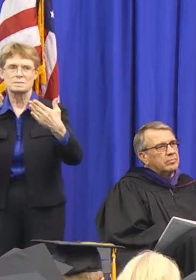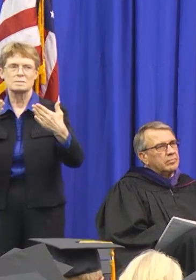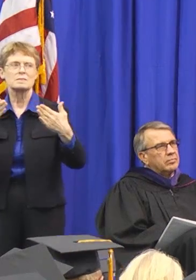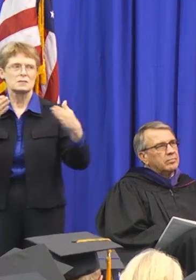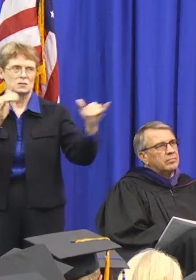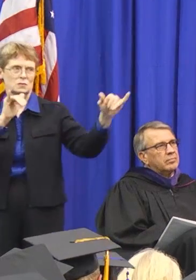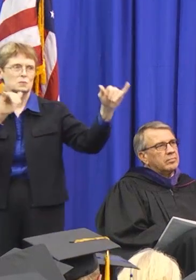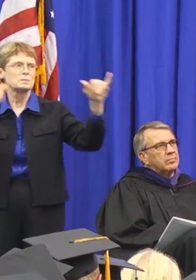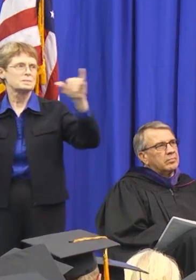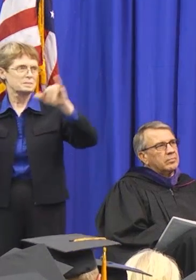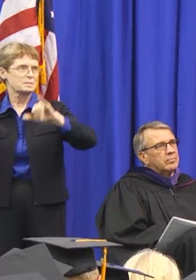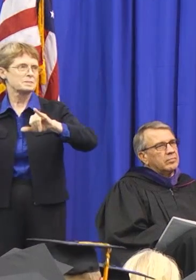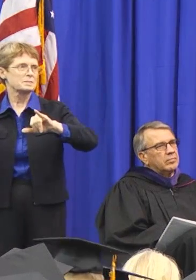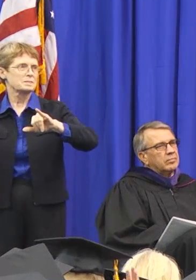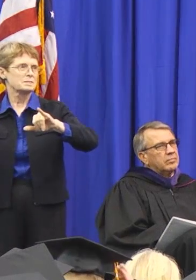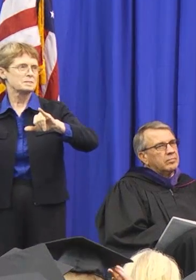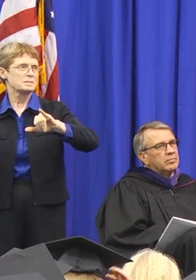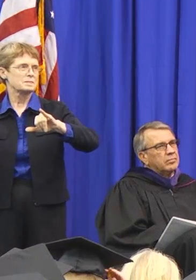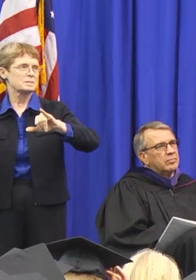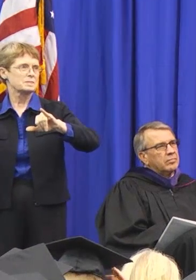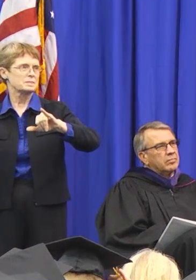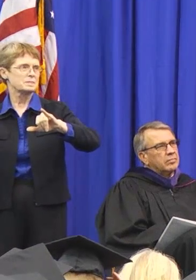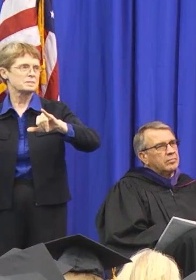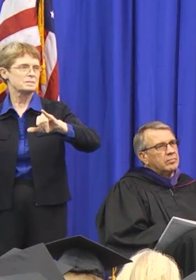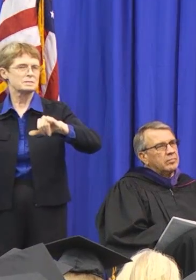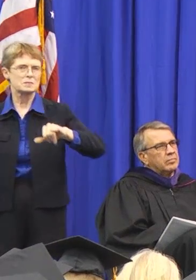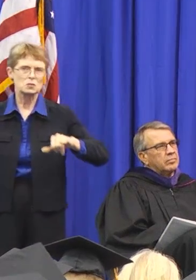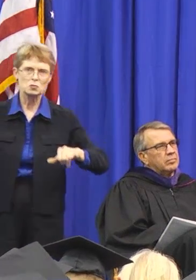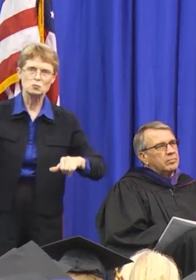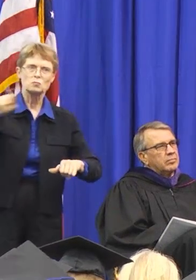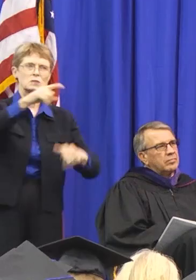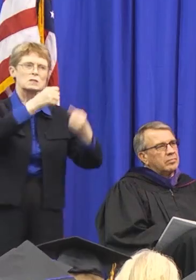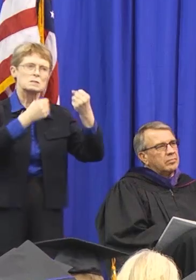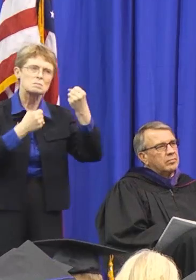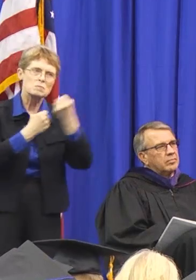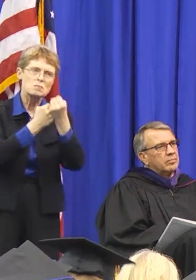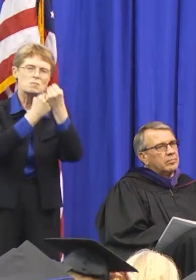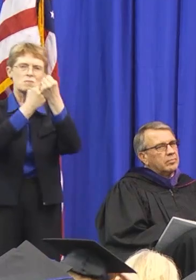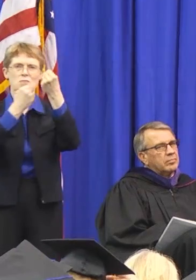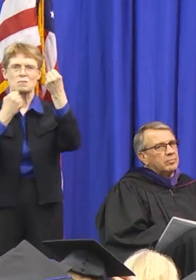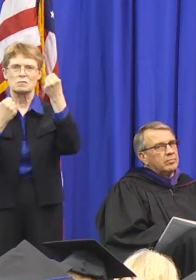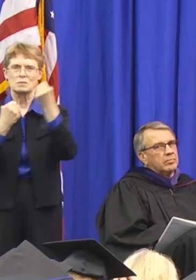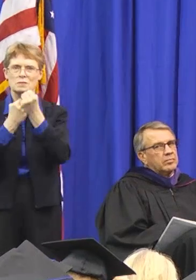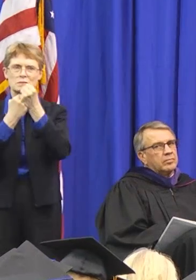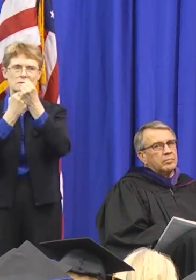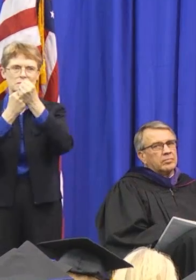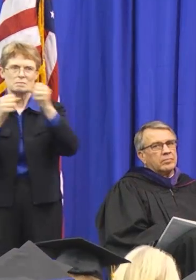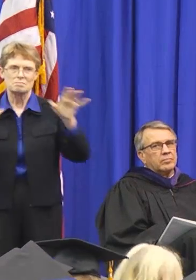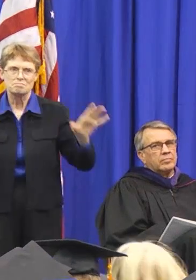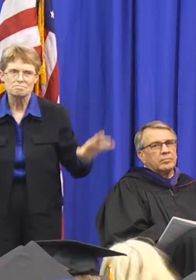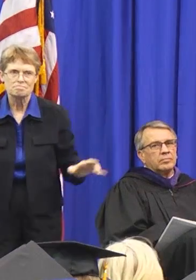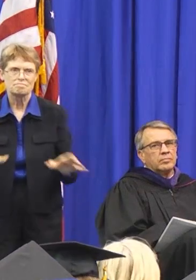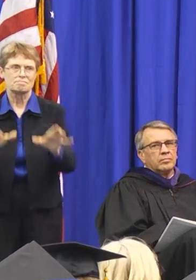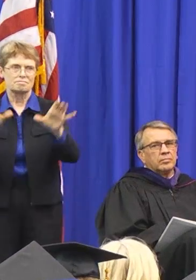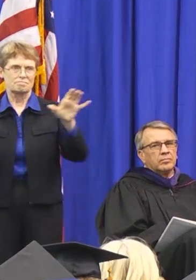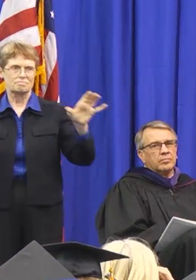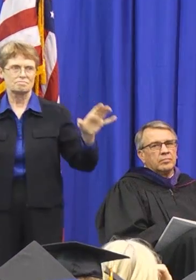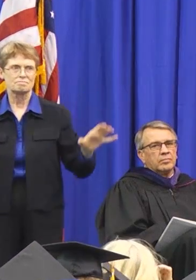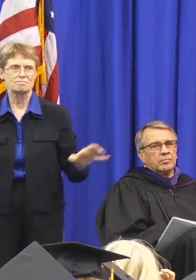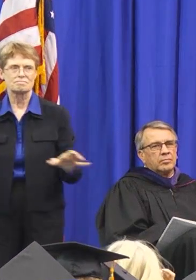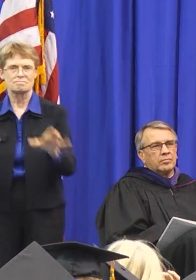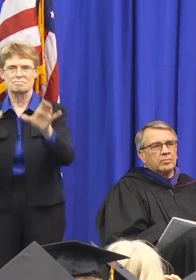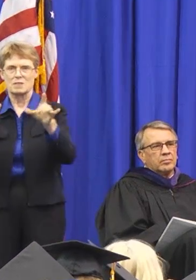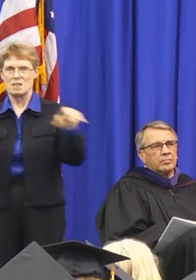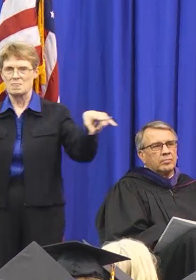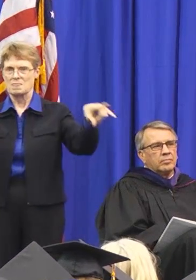also because you have been supportive and you've been encouraging to